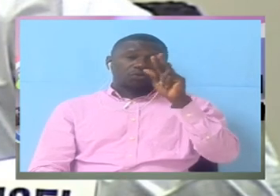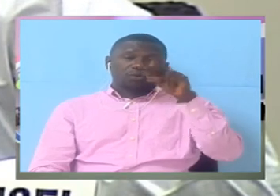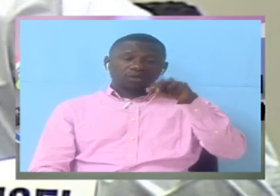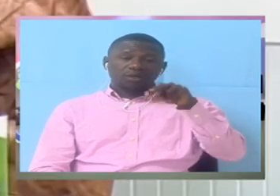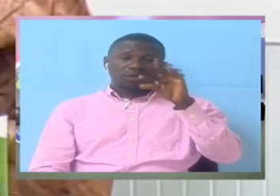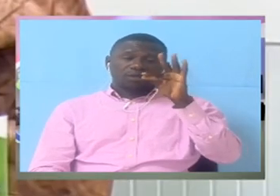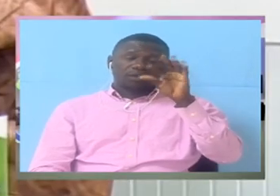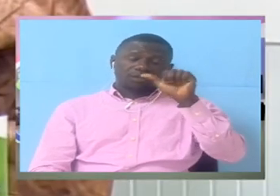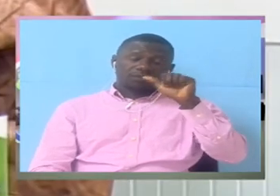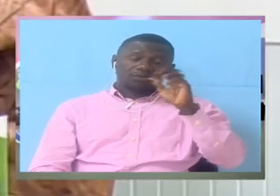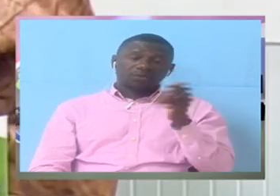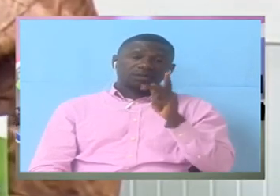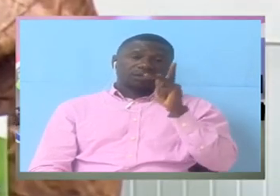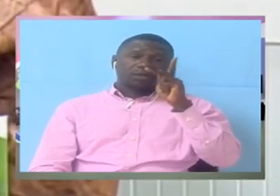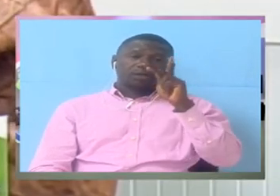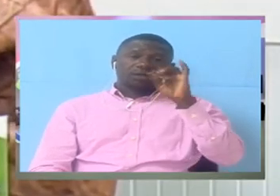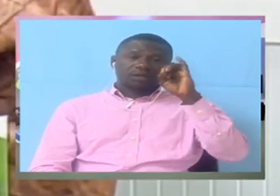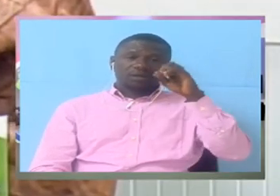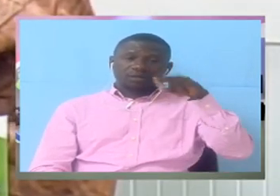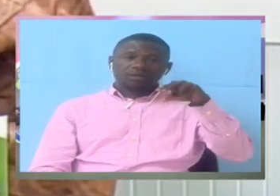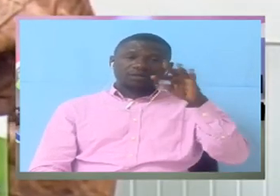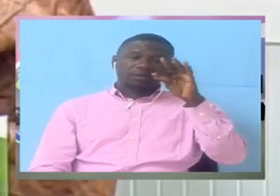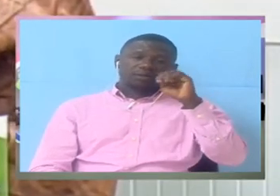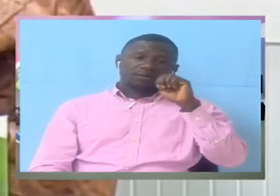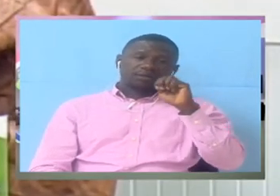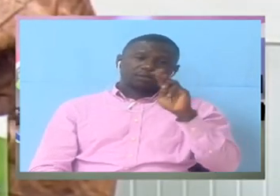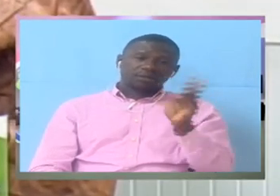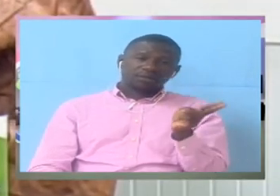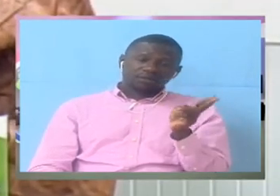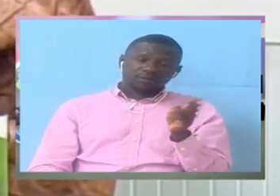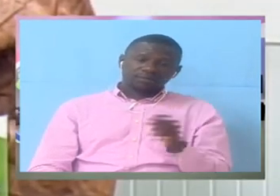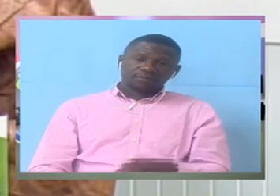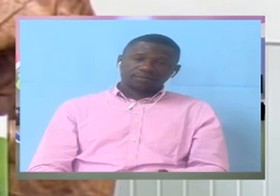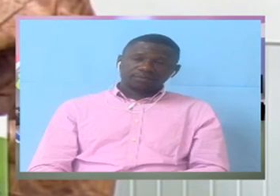Kinte. There is a place they call Kunta Kinte.